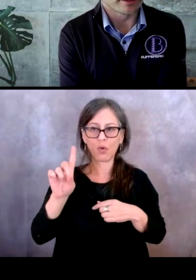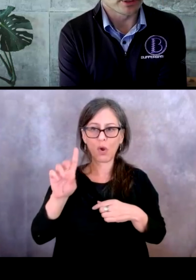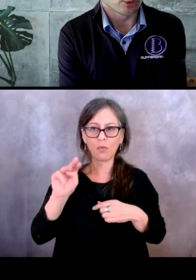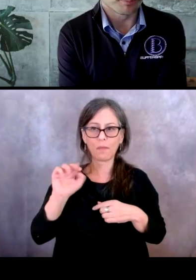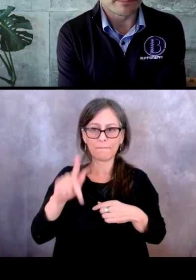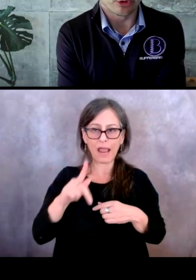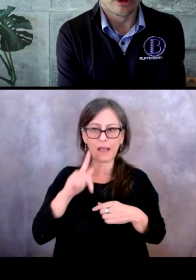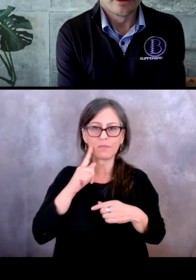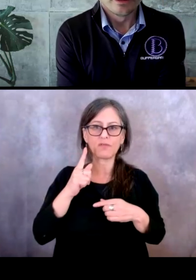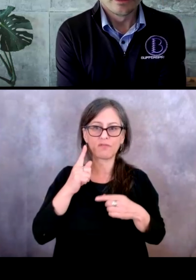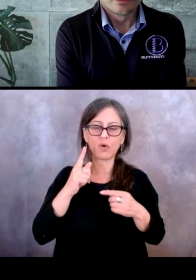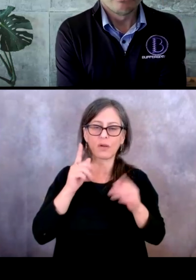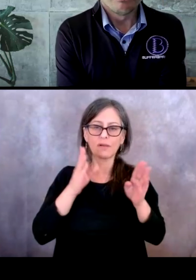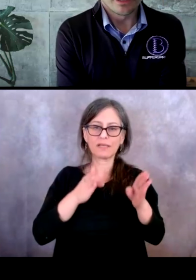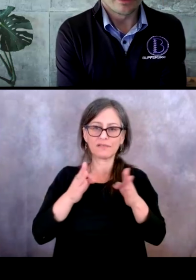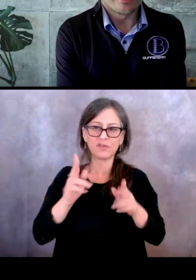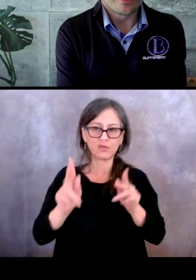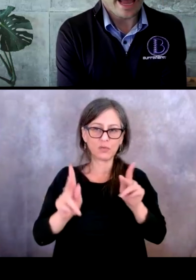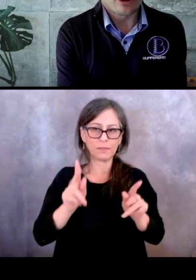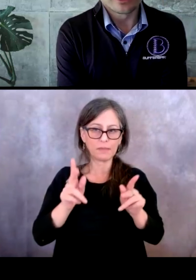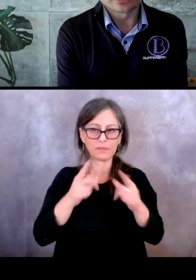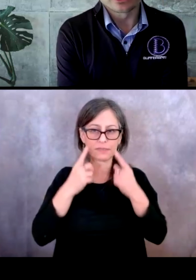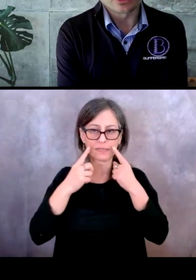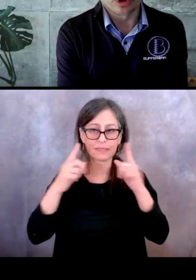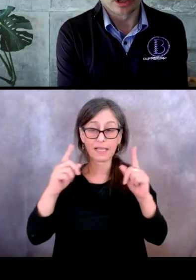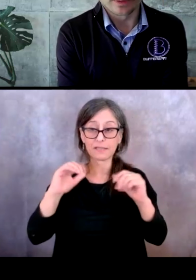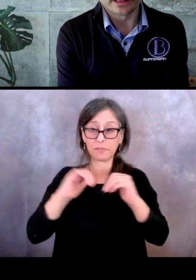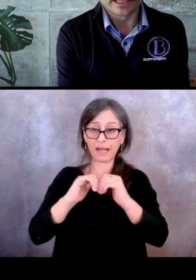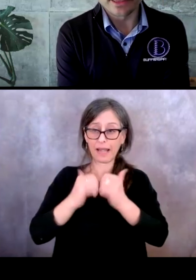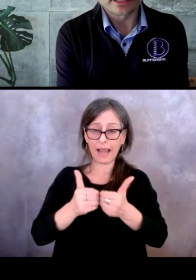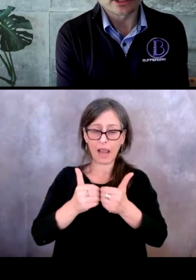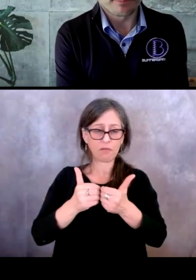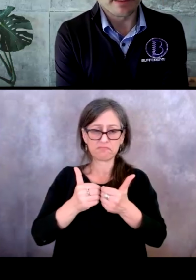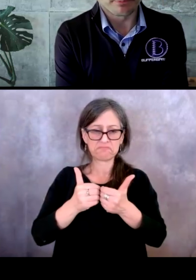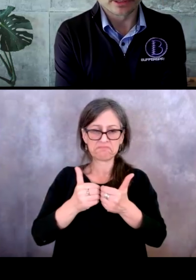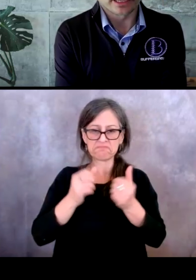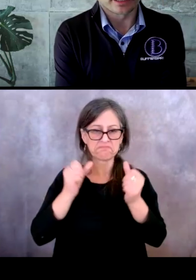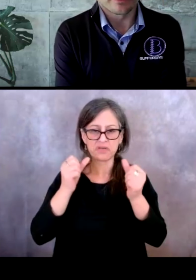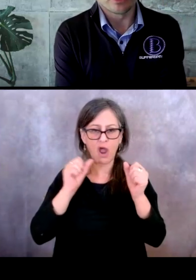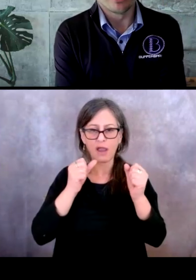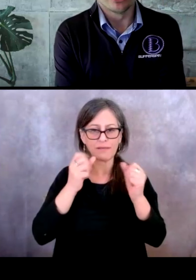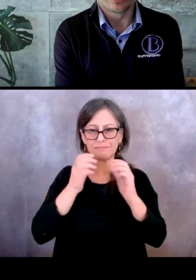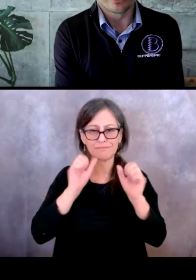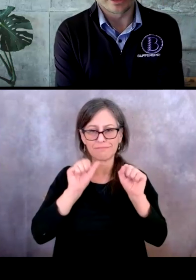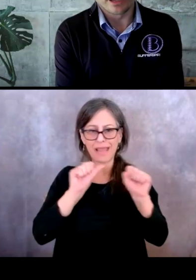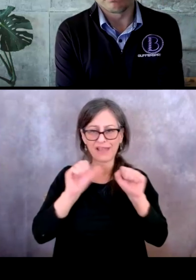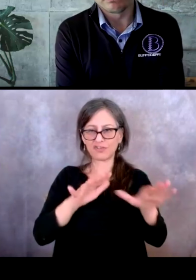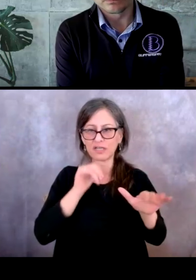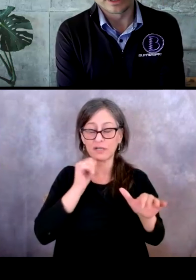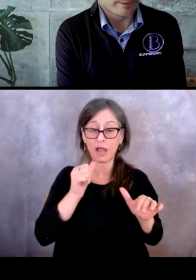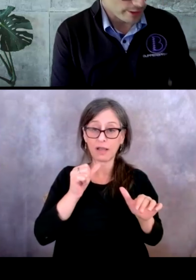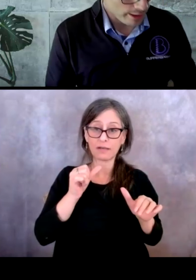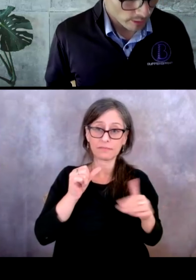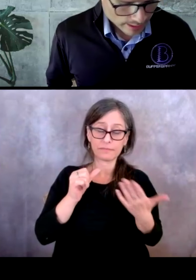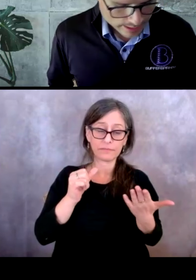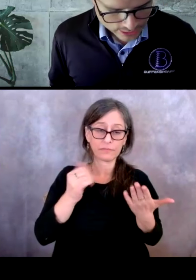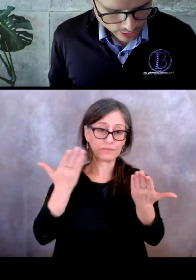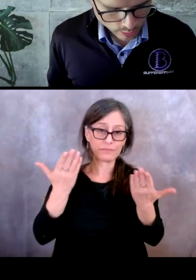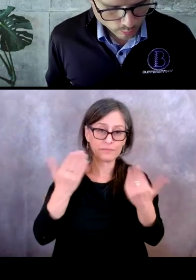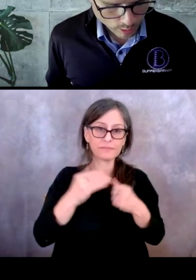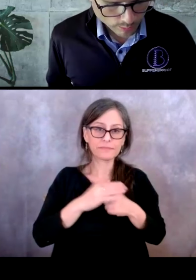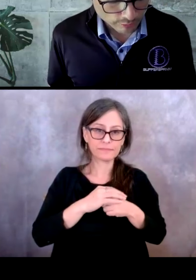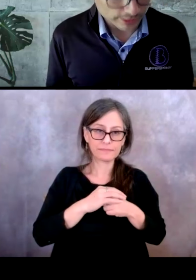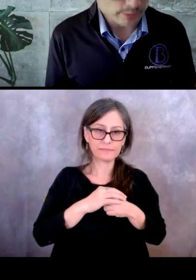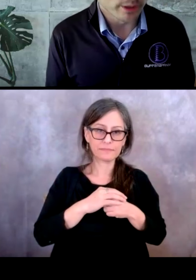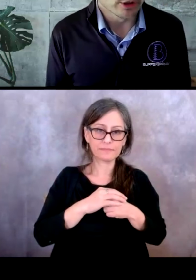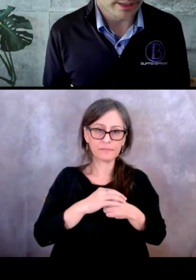for our individual people. But the how doesn't just work. We can lay things on paper. It's like, if you build it, will they come? We never know.